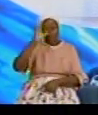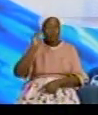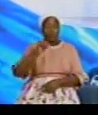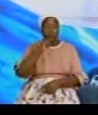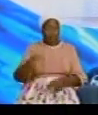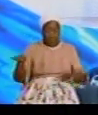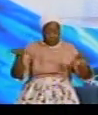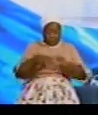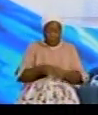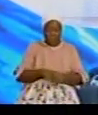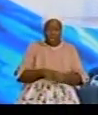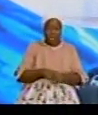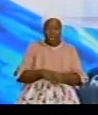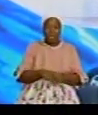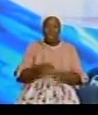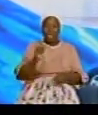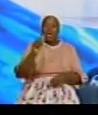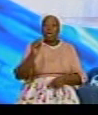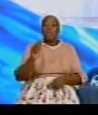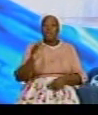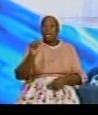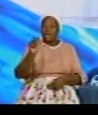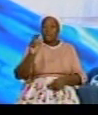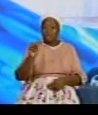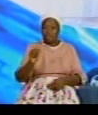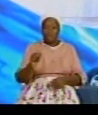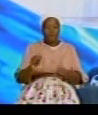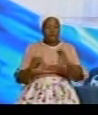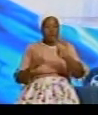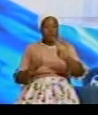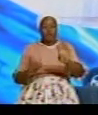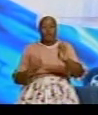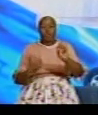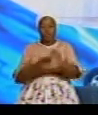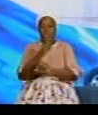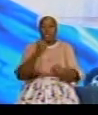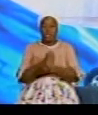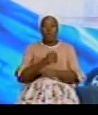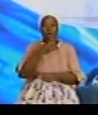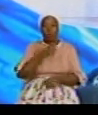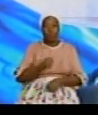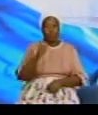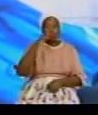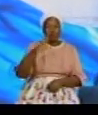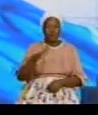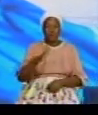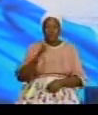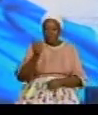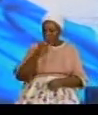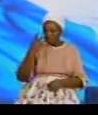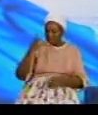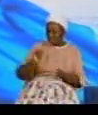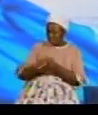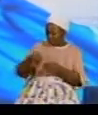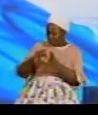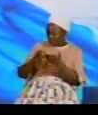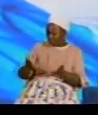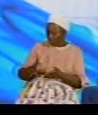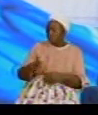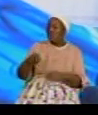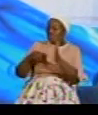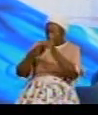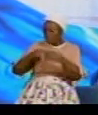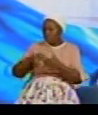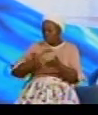a 40-year-old woman. Where did you see that? Show me the verse, show me